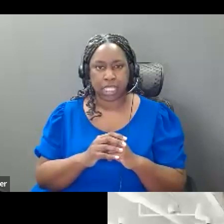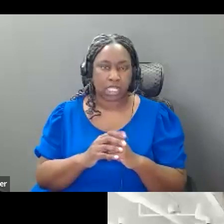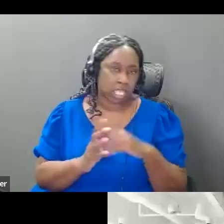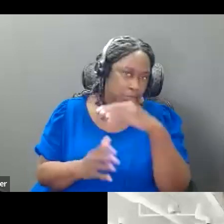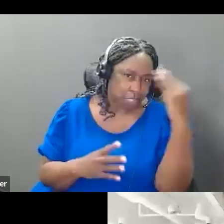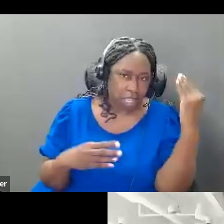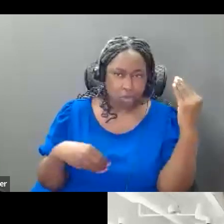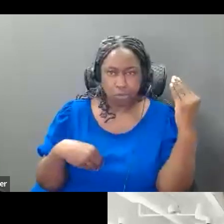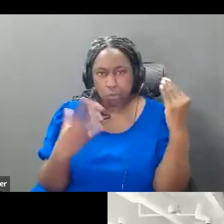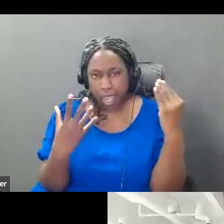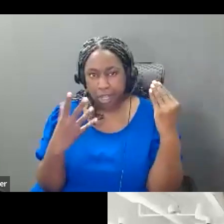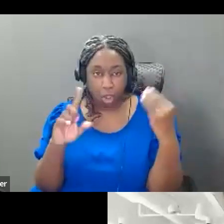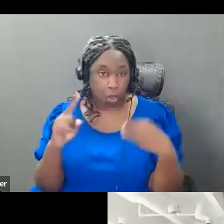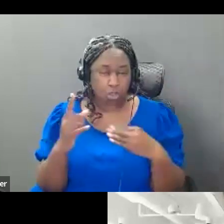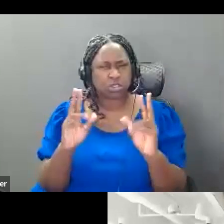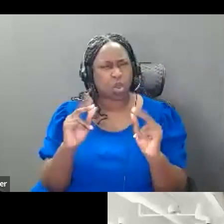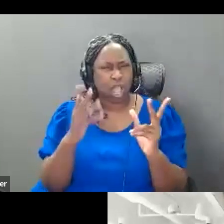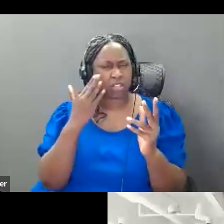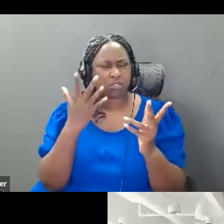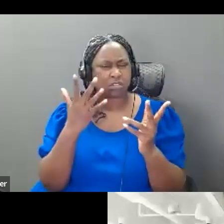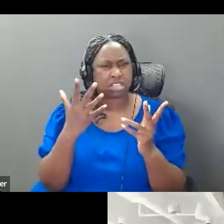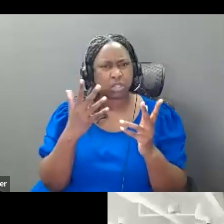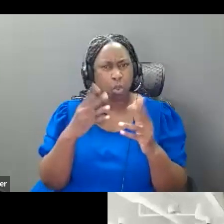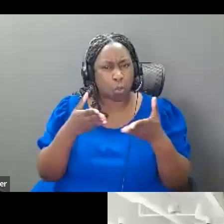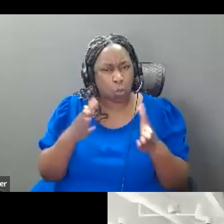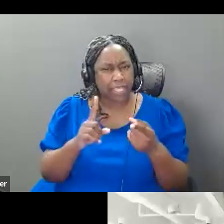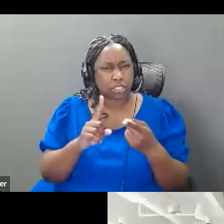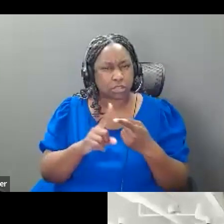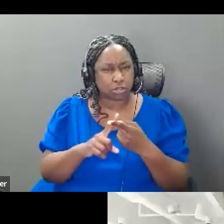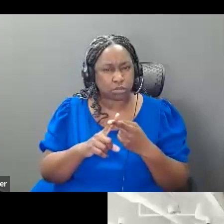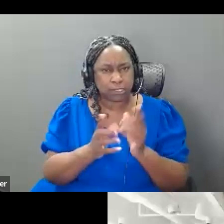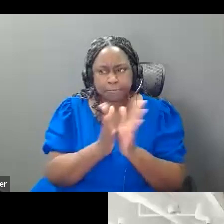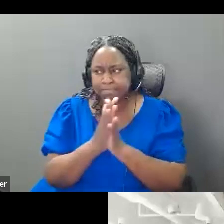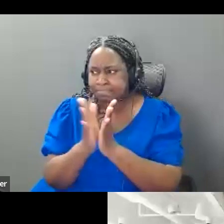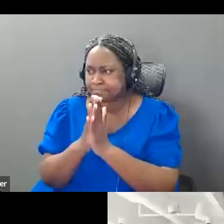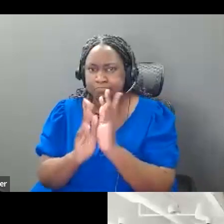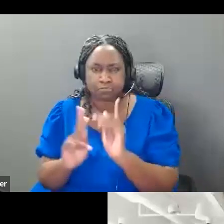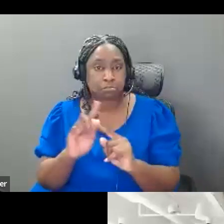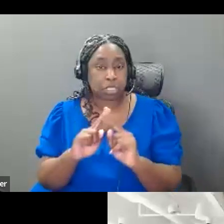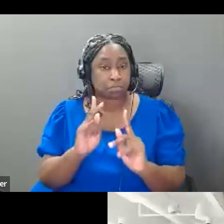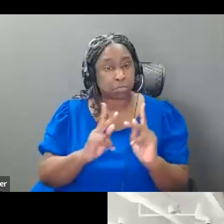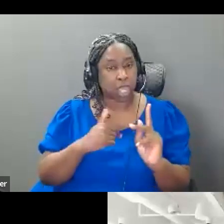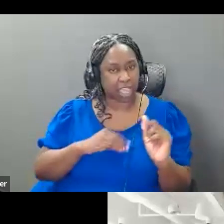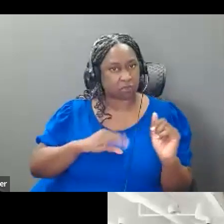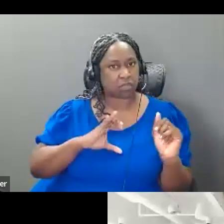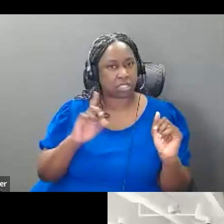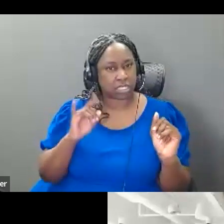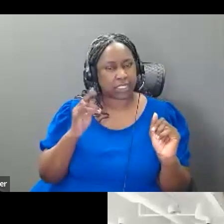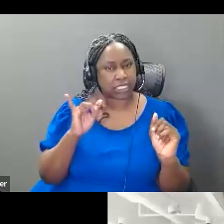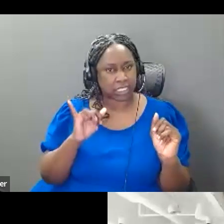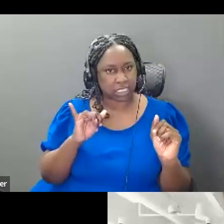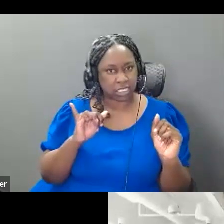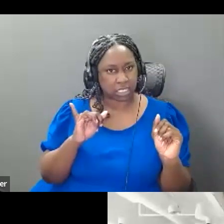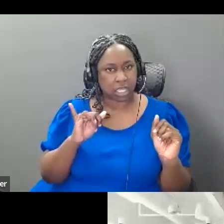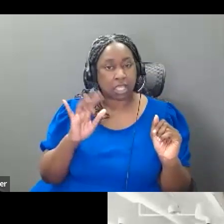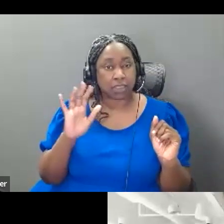There are nuances and ways to make appeals that also feature people with dignity. And Trabian Shorter's work in asset framing can